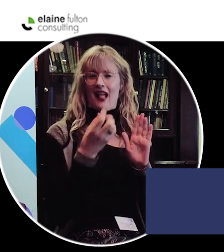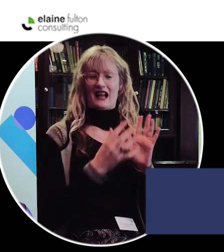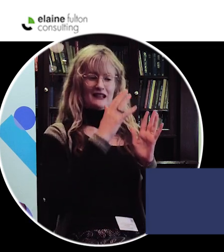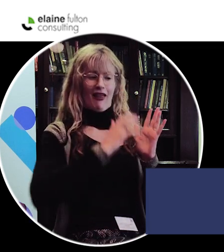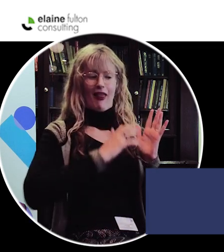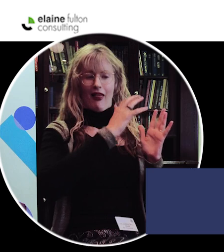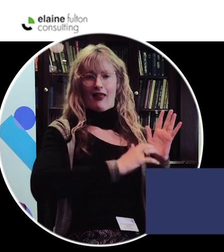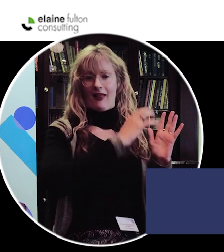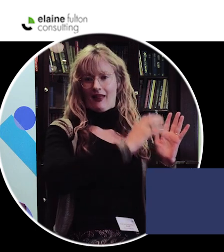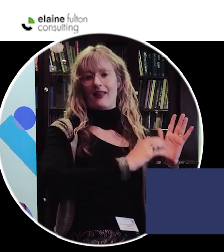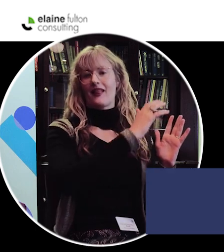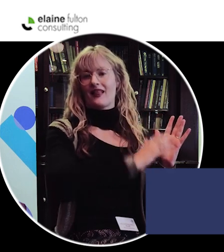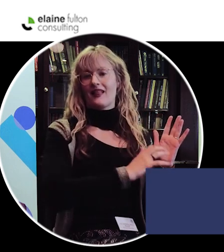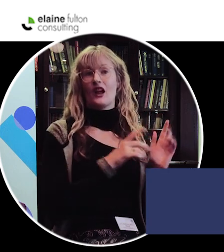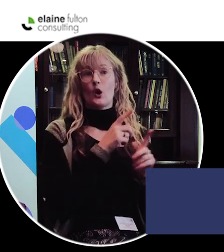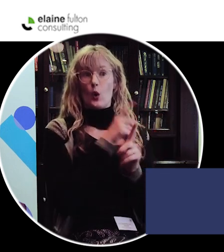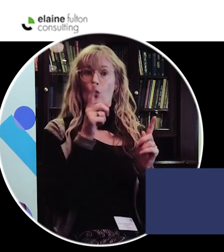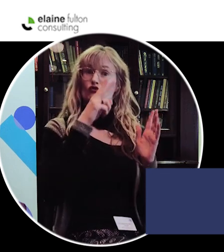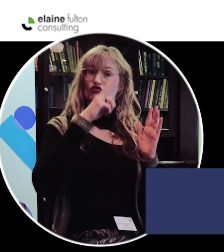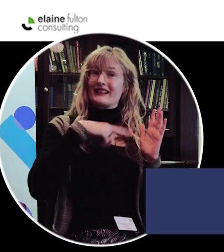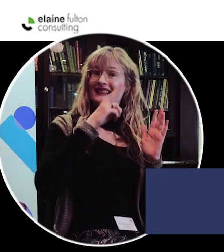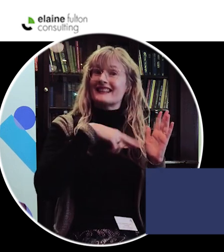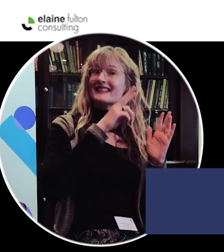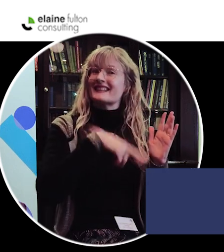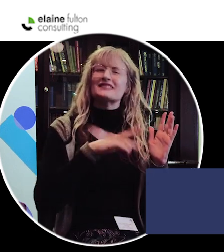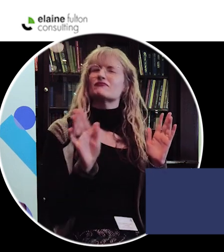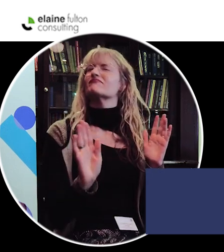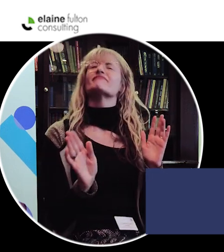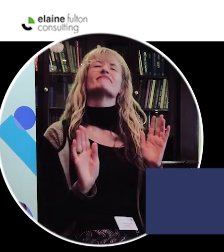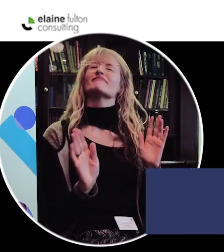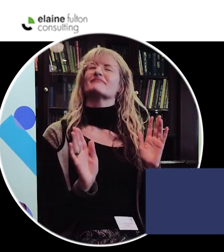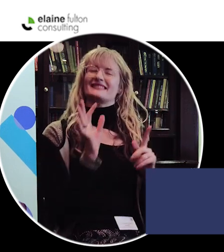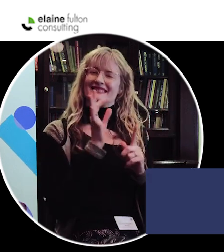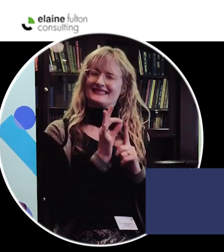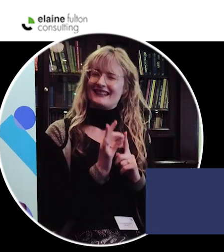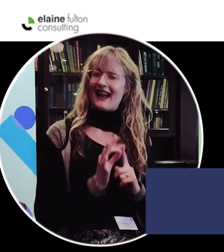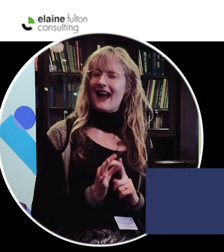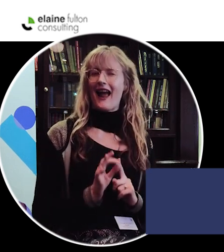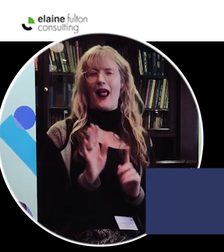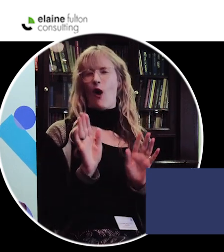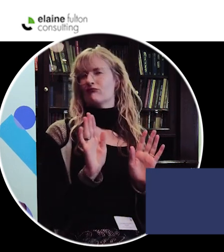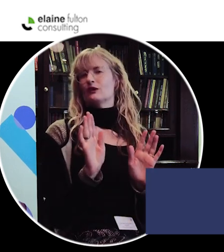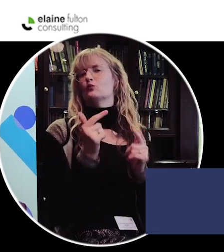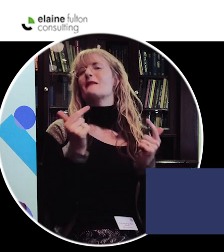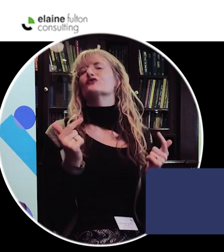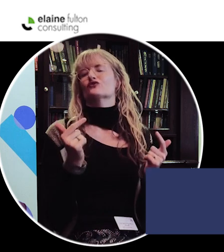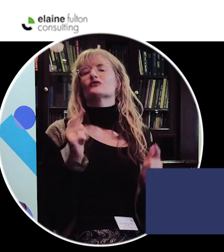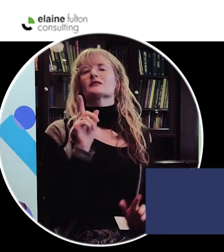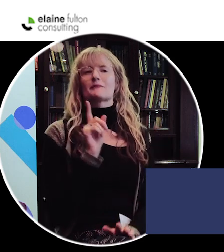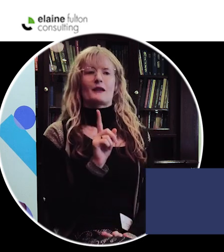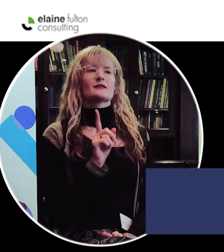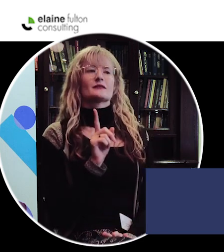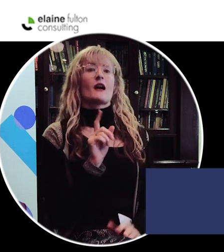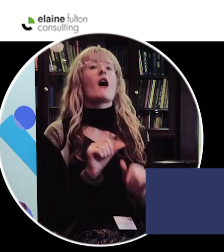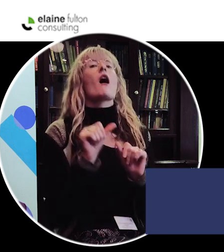I don't expect you to be able to read through and go through all of the detail or even to be able to read it. But I do want